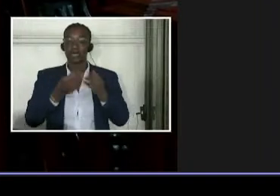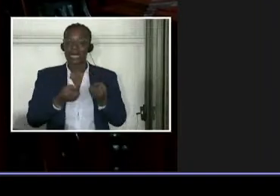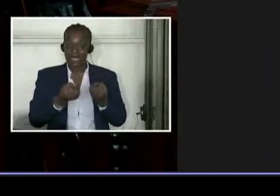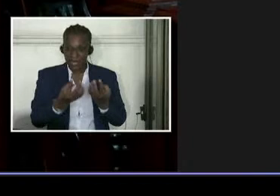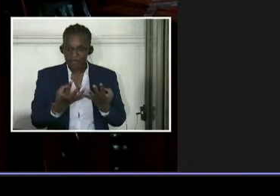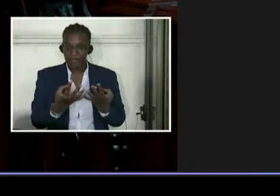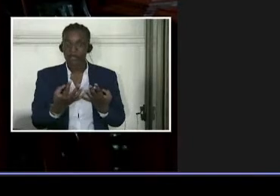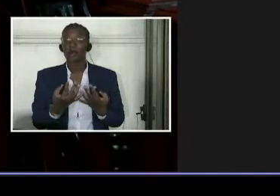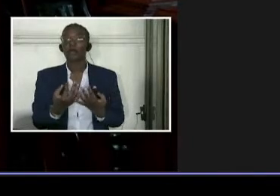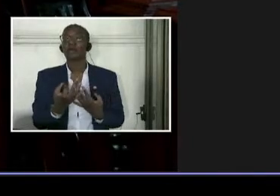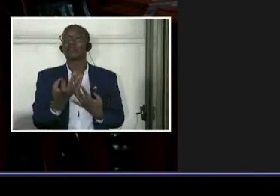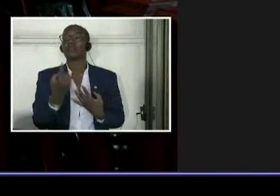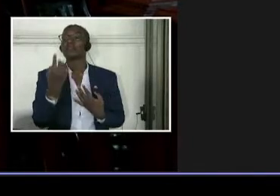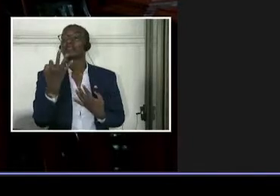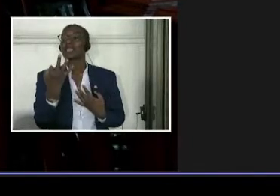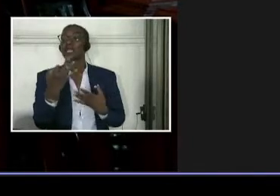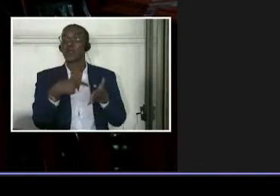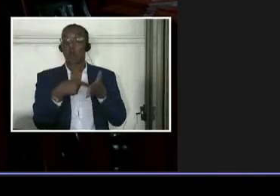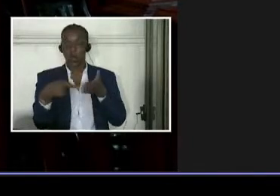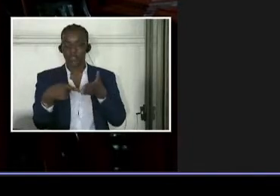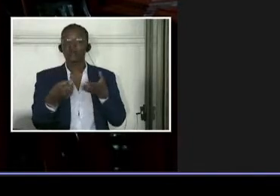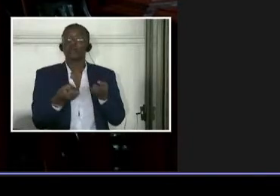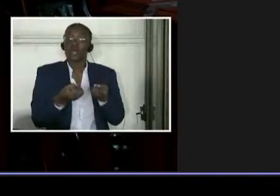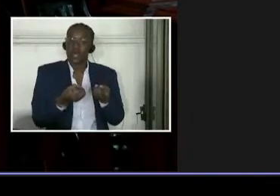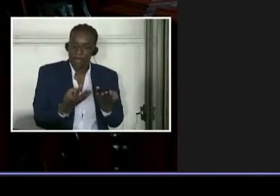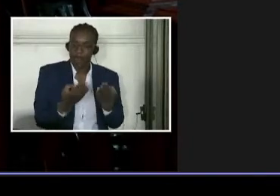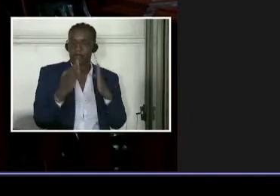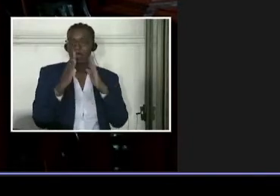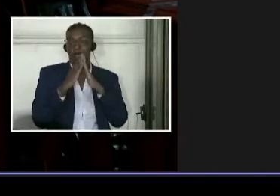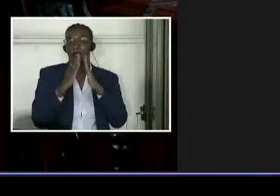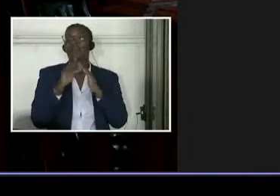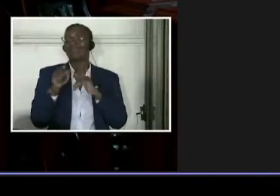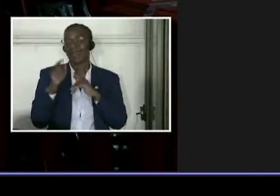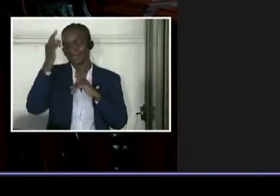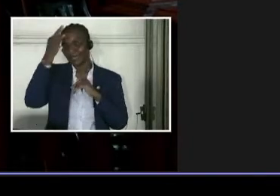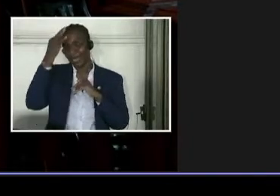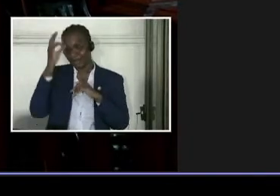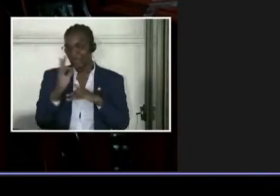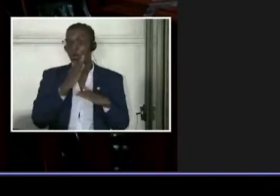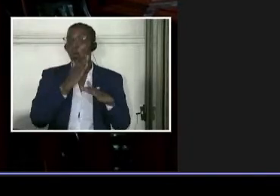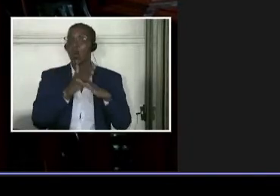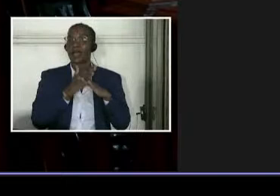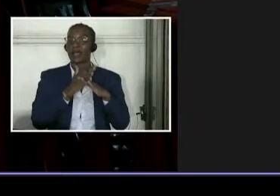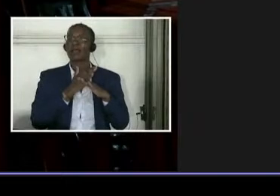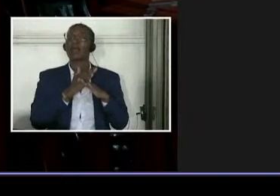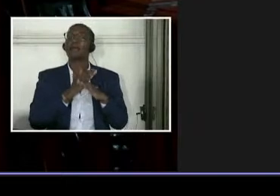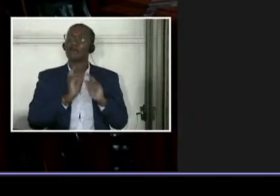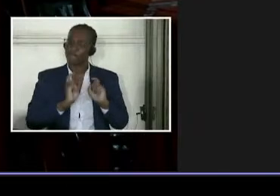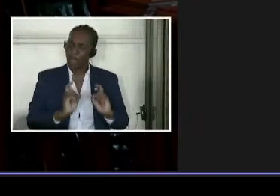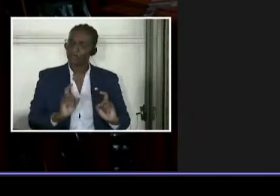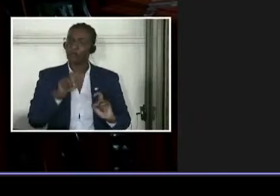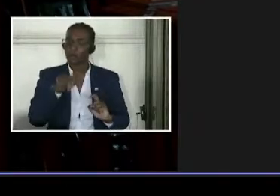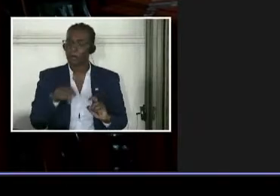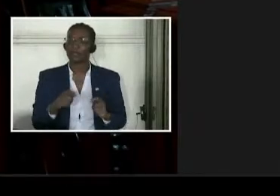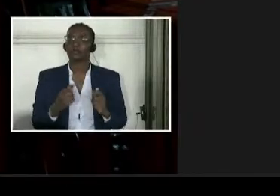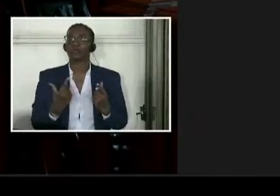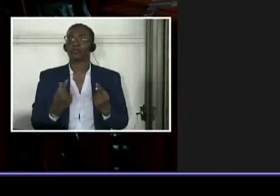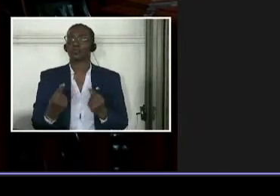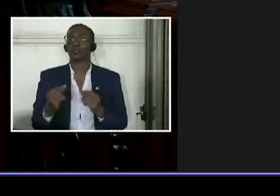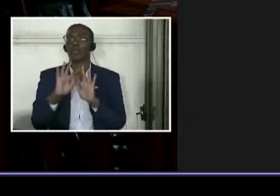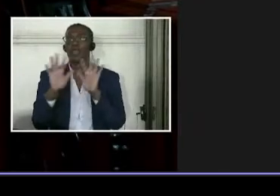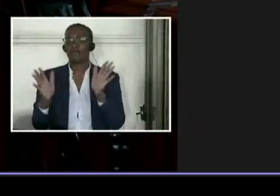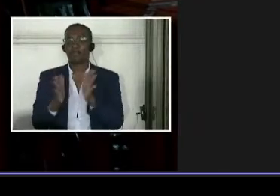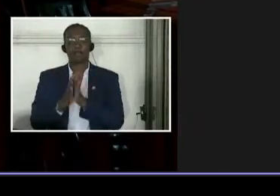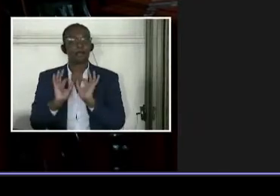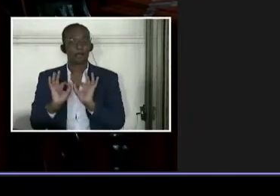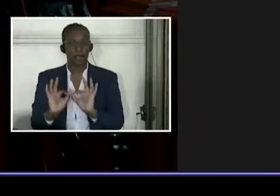to her within 3 weeks of that promise. That is government at work. Efficiency and speed is what is our hallmark.